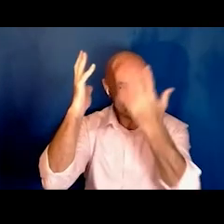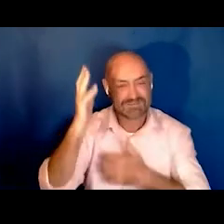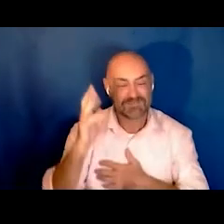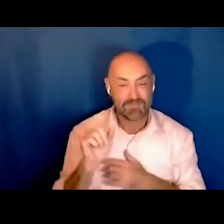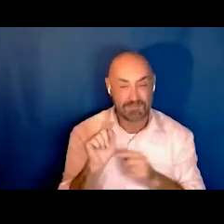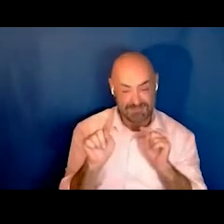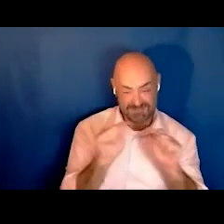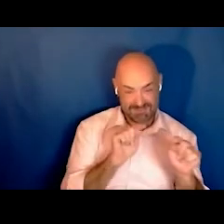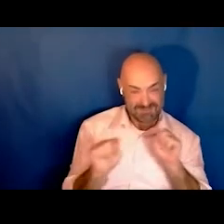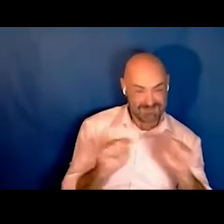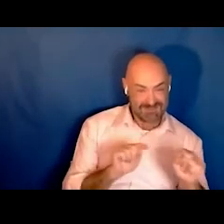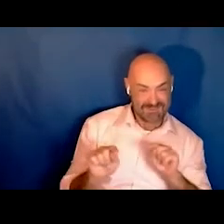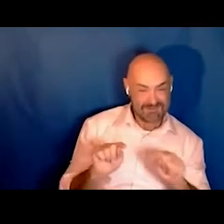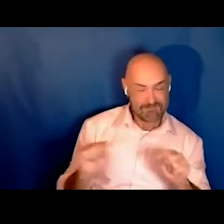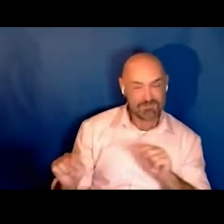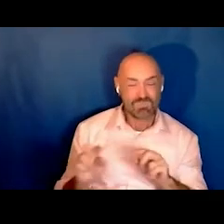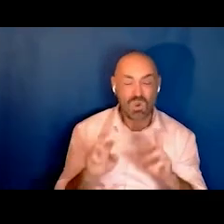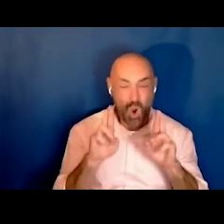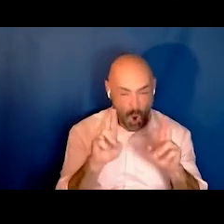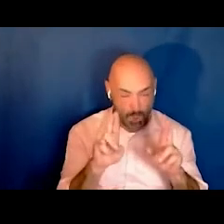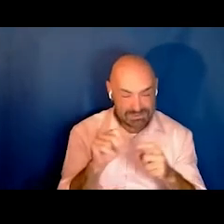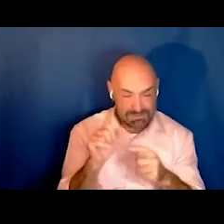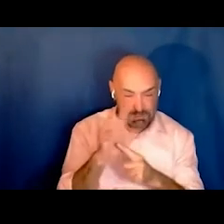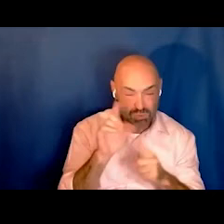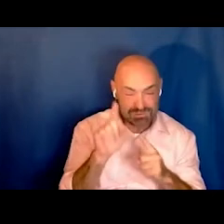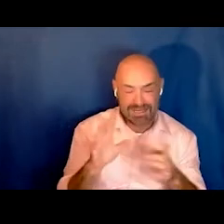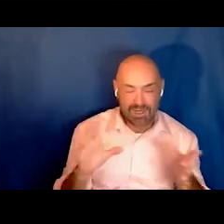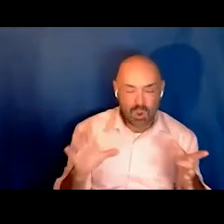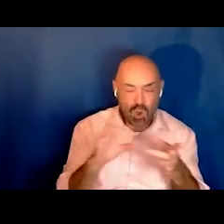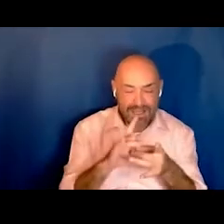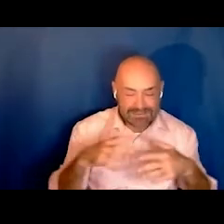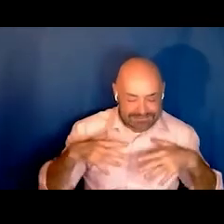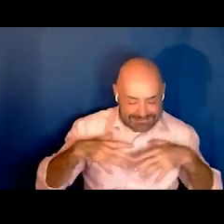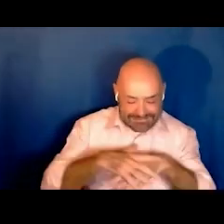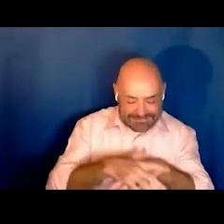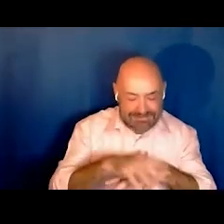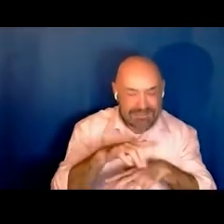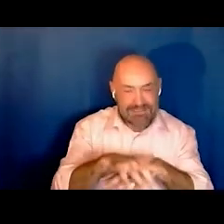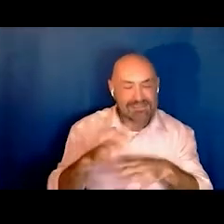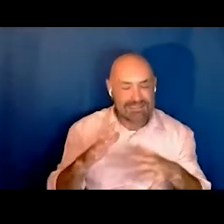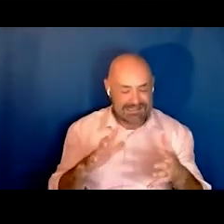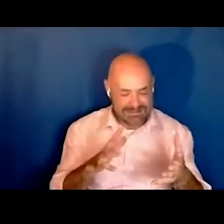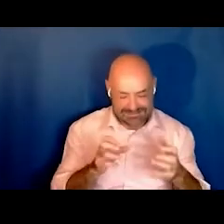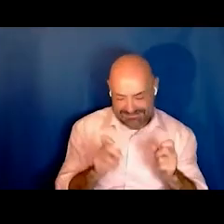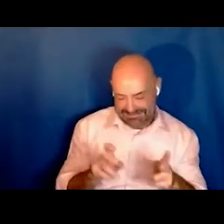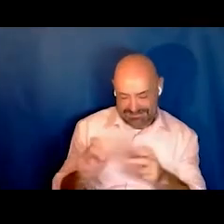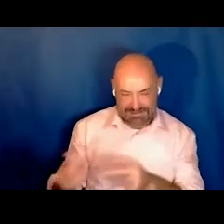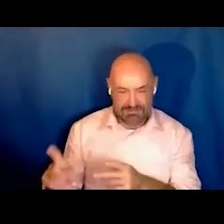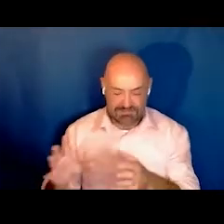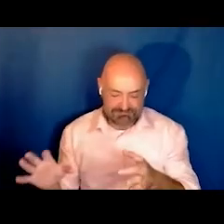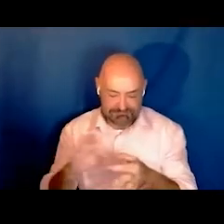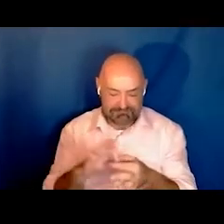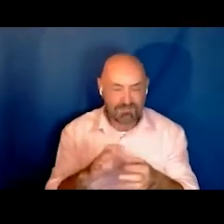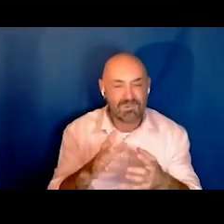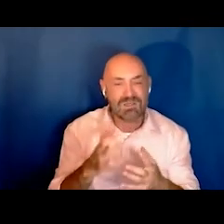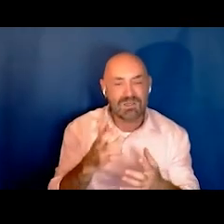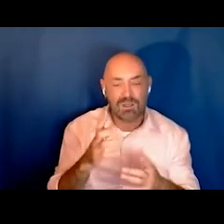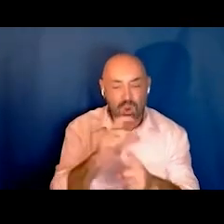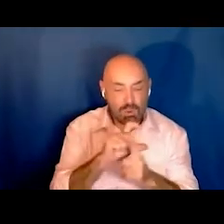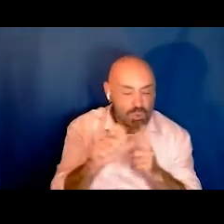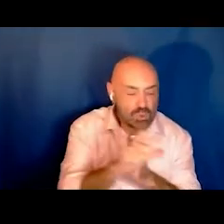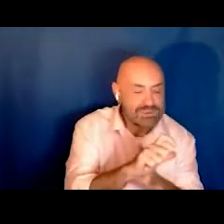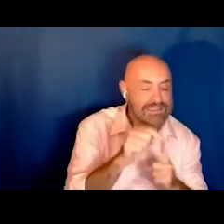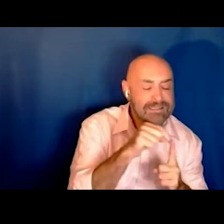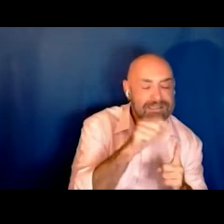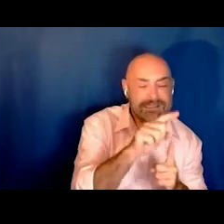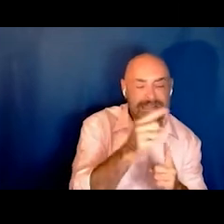And hope lies in the interconnected nature of this work. Systems are fundamentally created by communities and individuals. Communities are